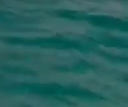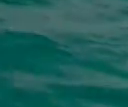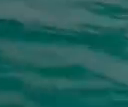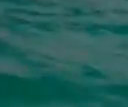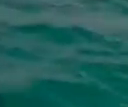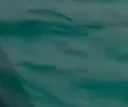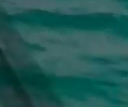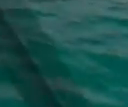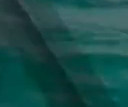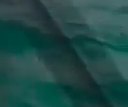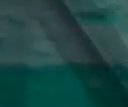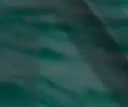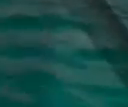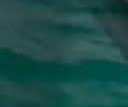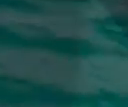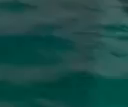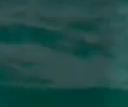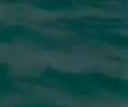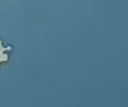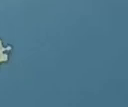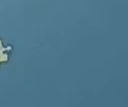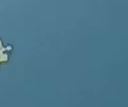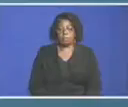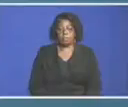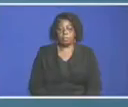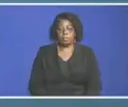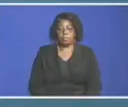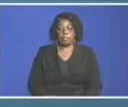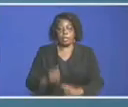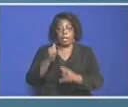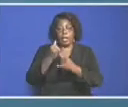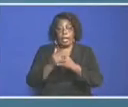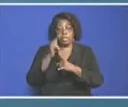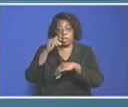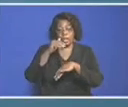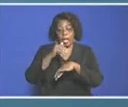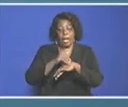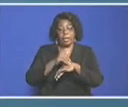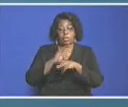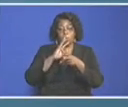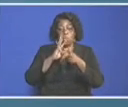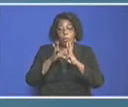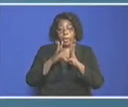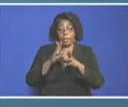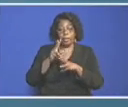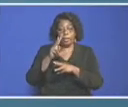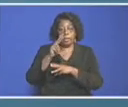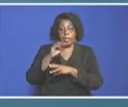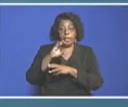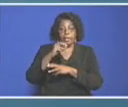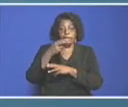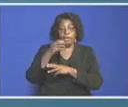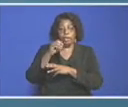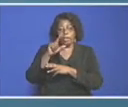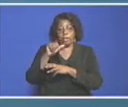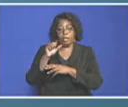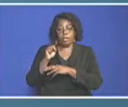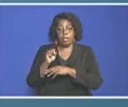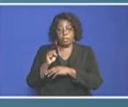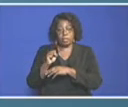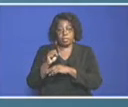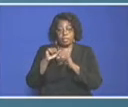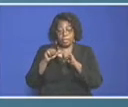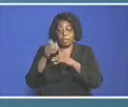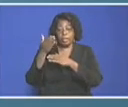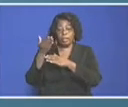Time now for weather. Our final look at weather in the tropics. Nicholas still there over the Louisiana area. It's